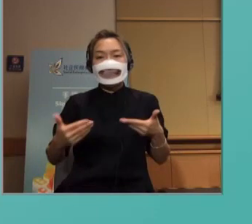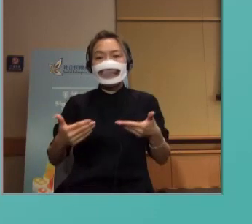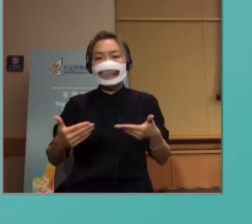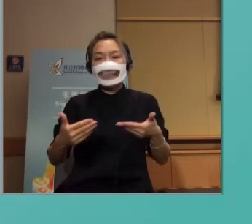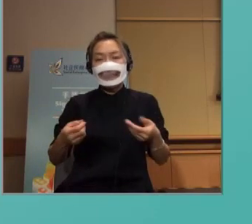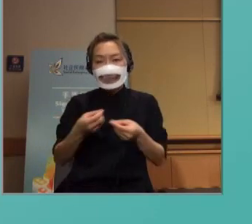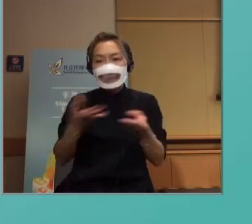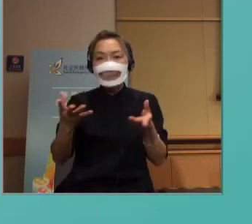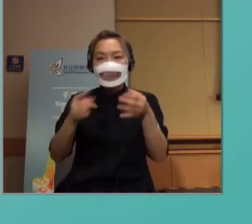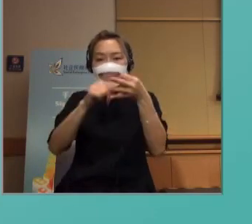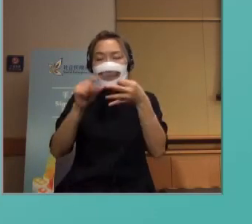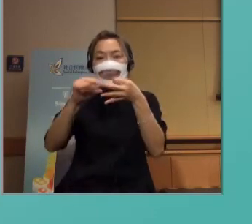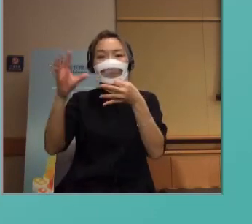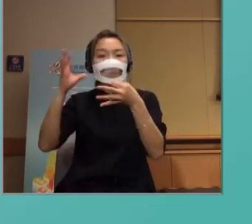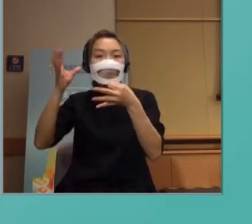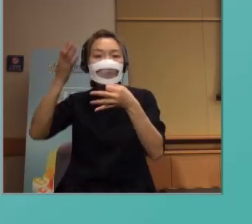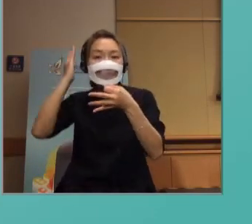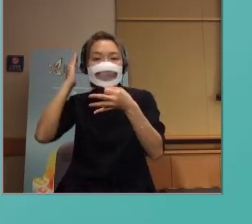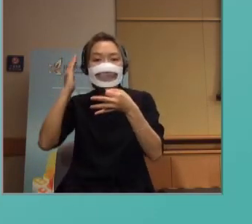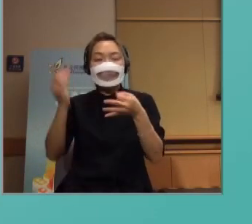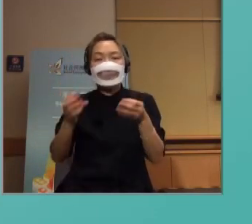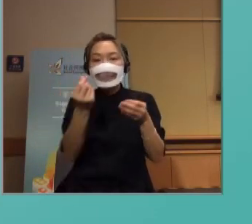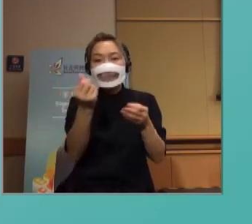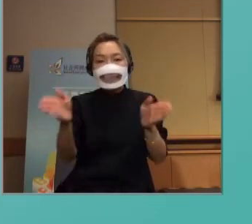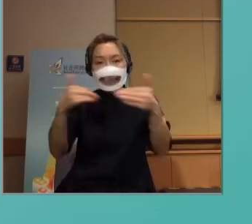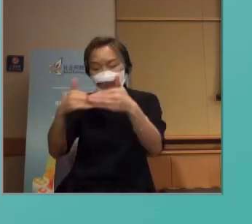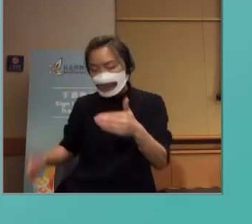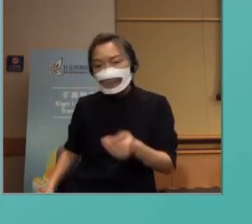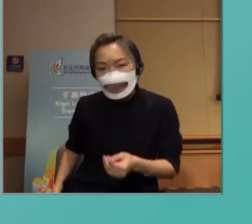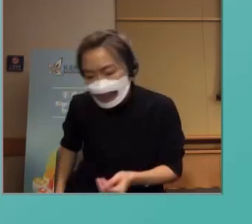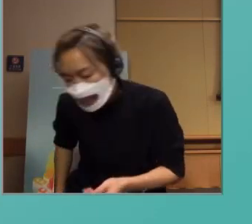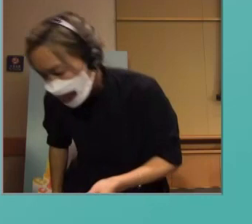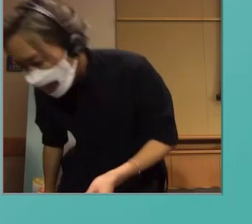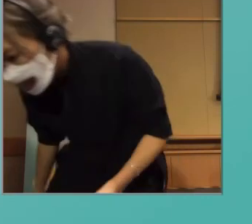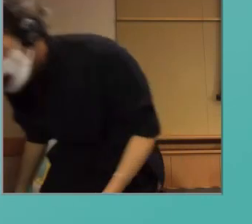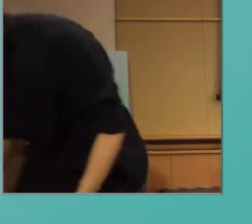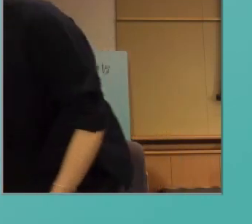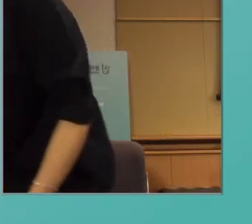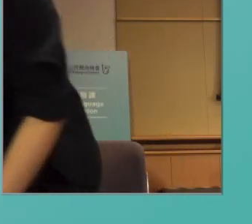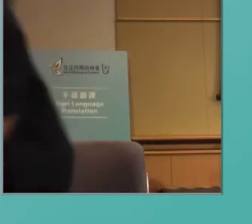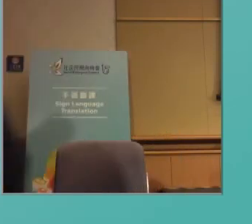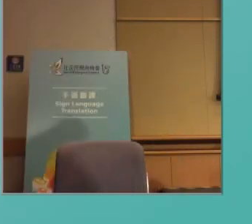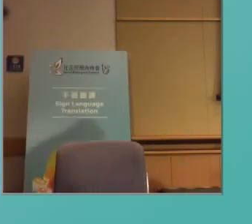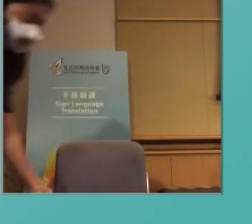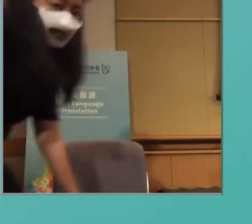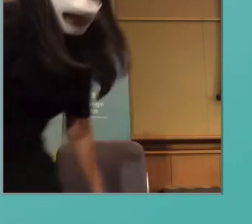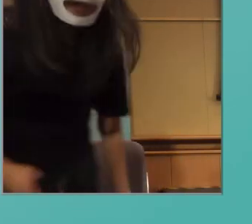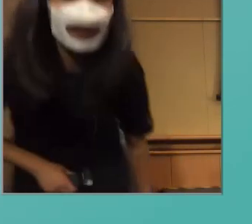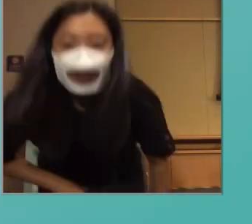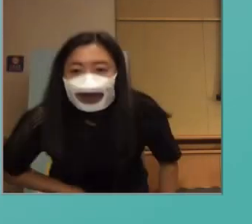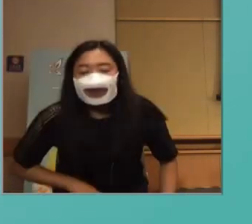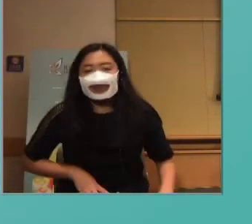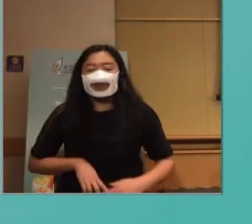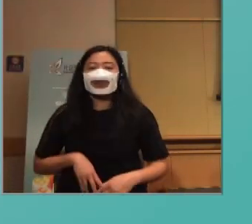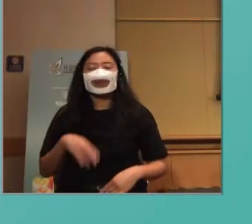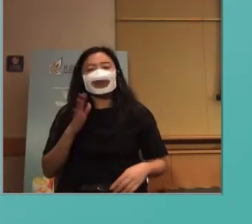from Sandbox. Go ahead, Eric. Hi, everyone. Thank you, Dr. Yanto, for having me